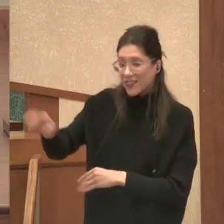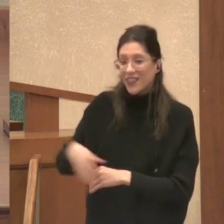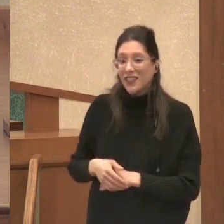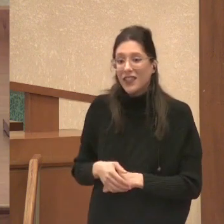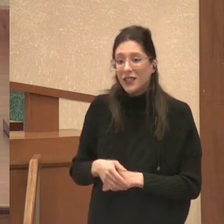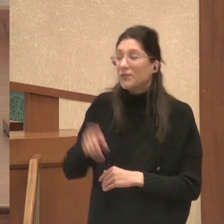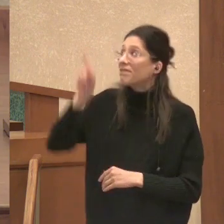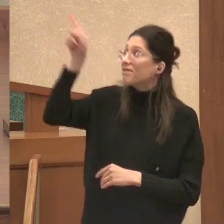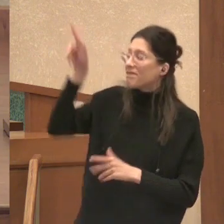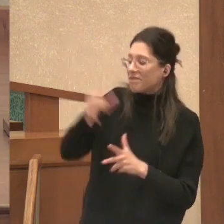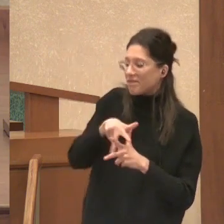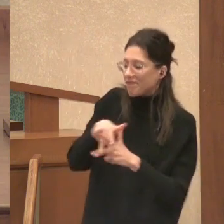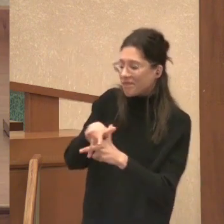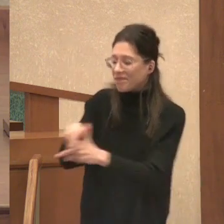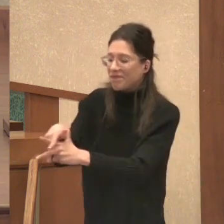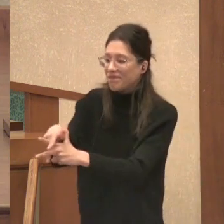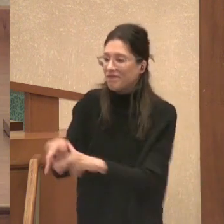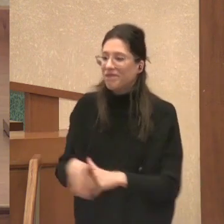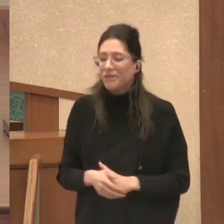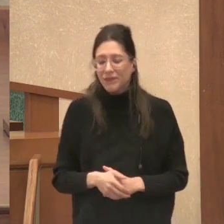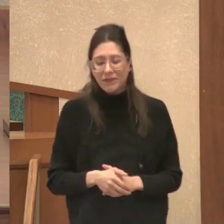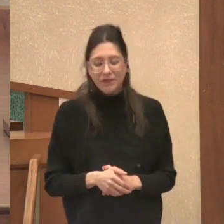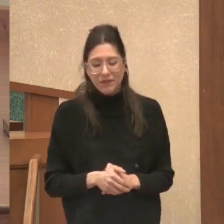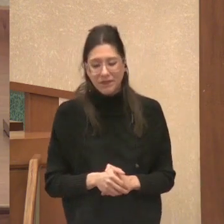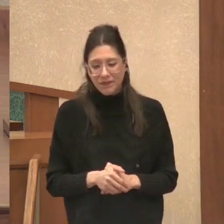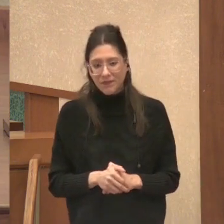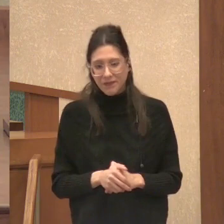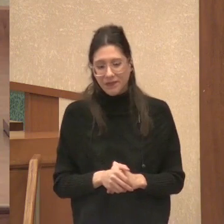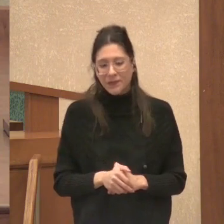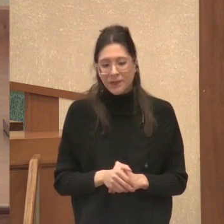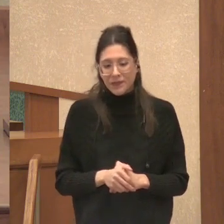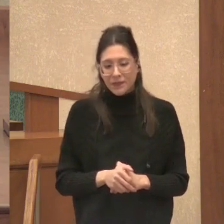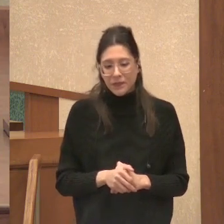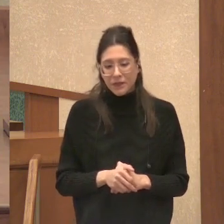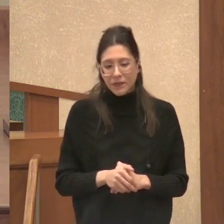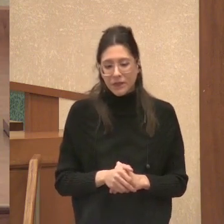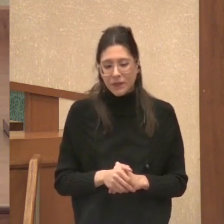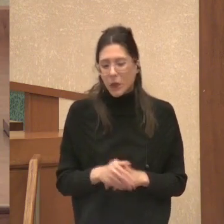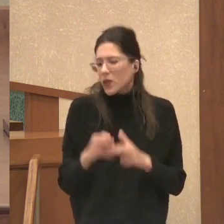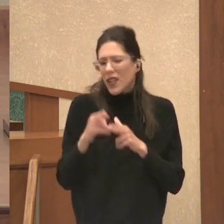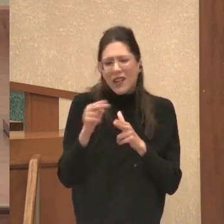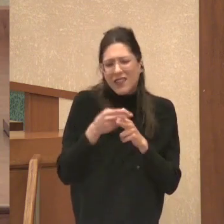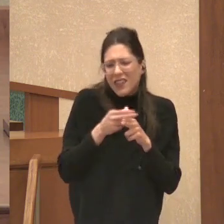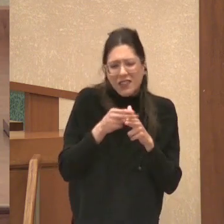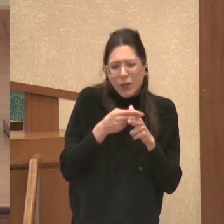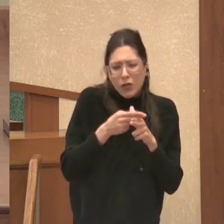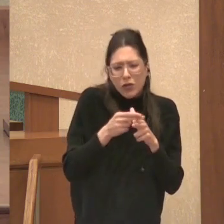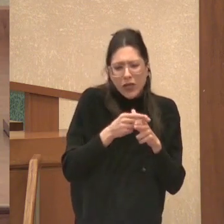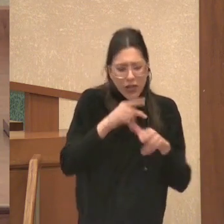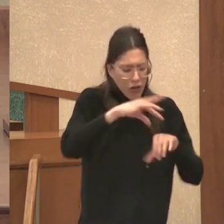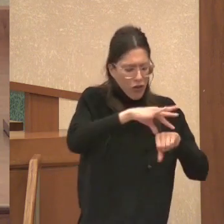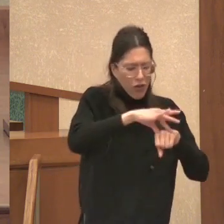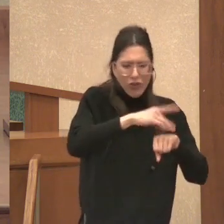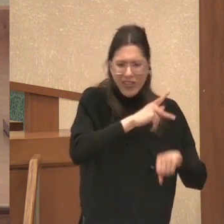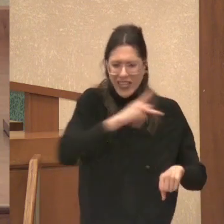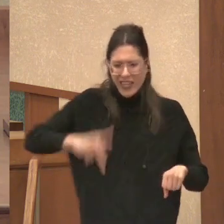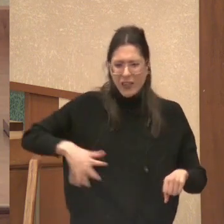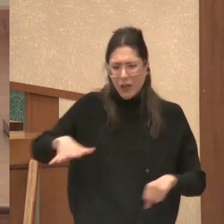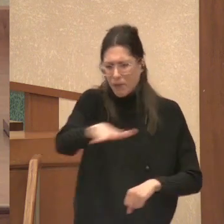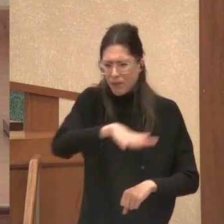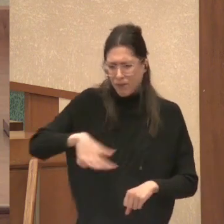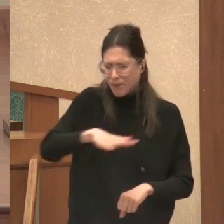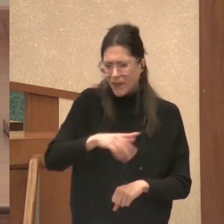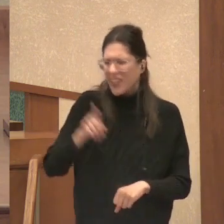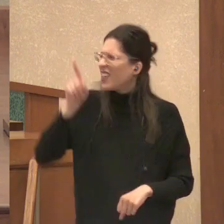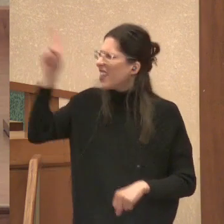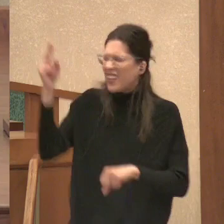The kingdom that Jesus was ushering in was no temporary earthly kingdom. He didn't use